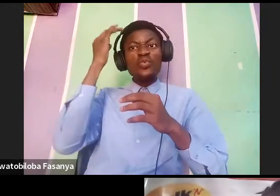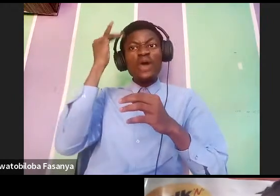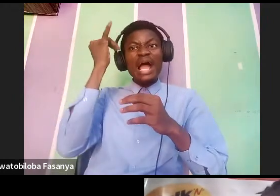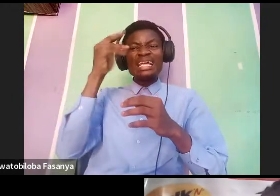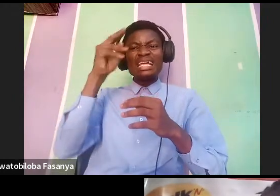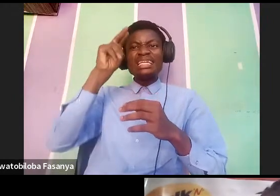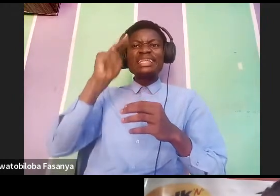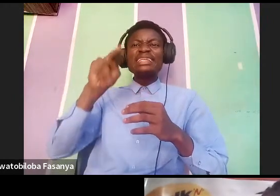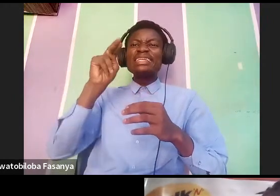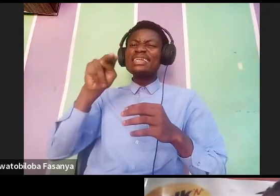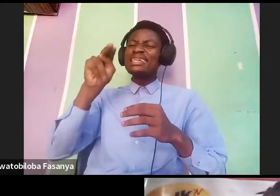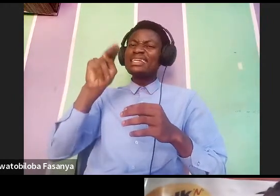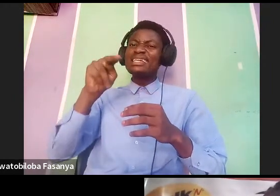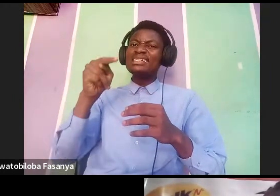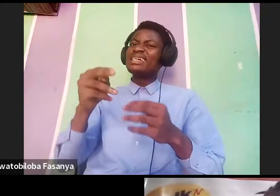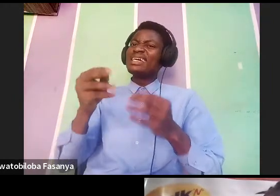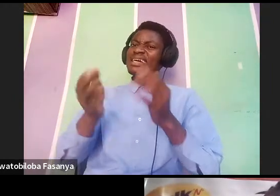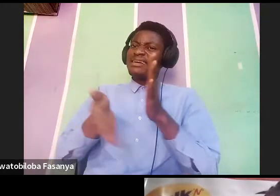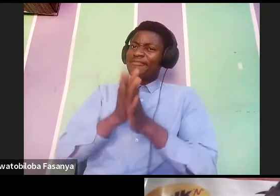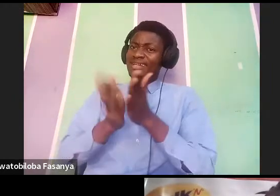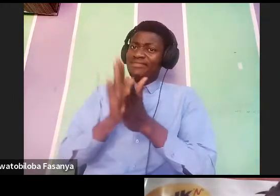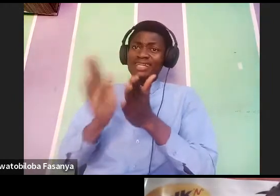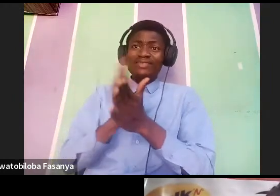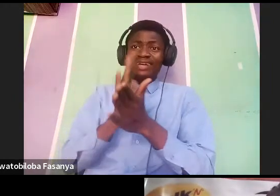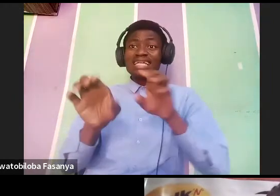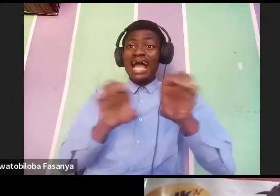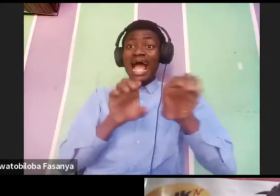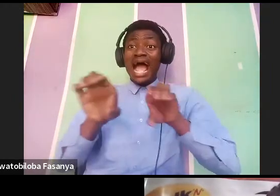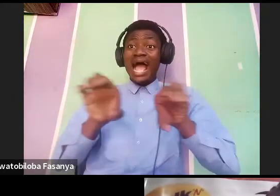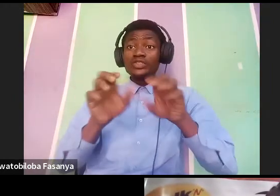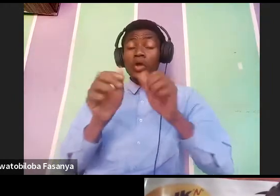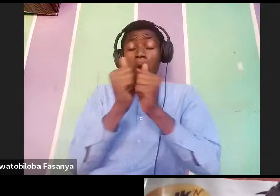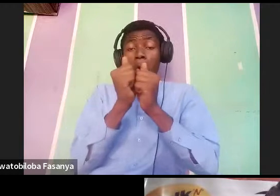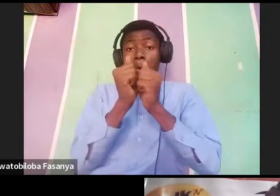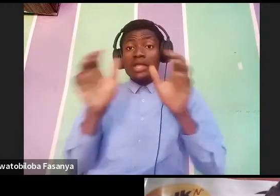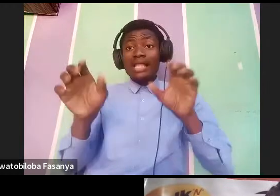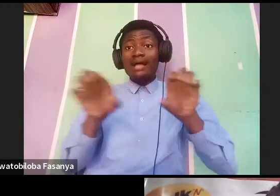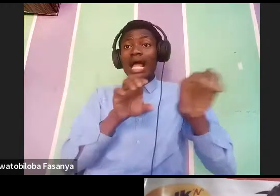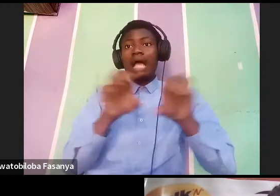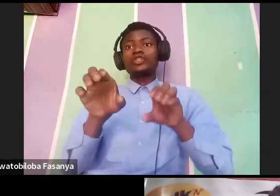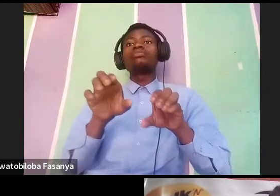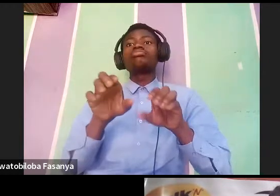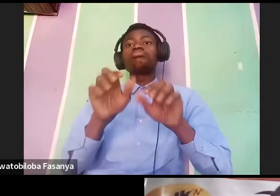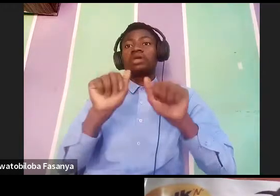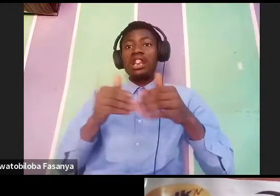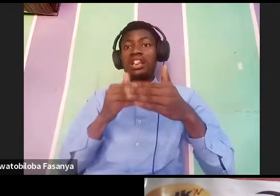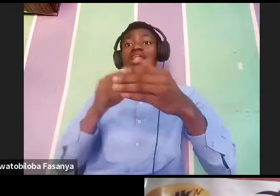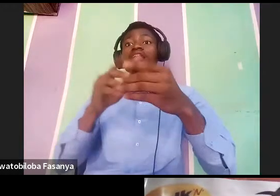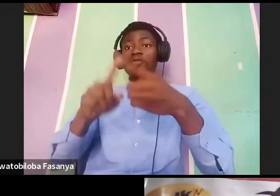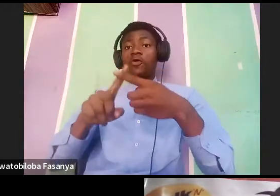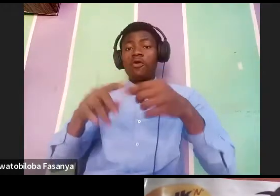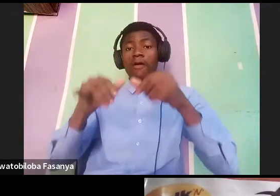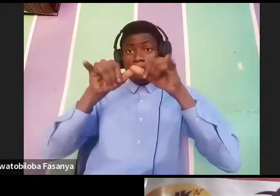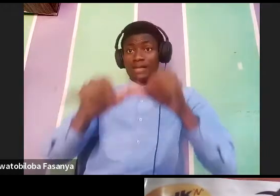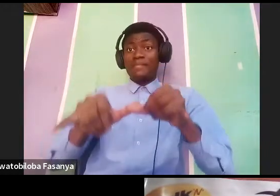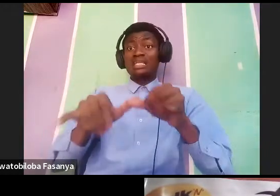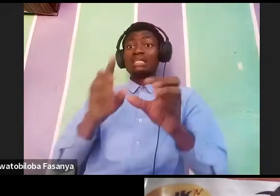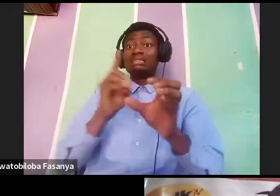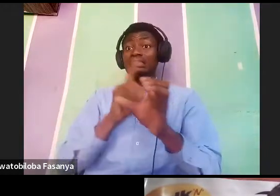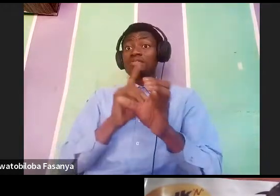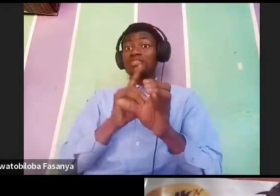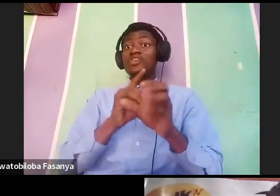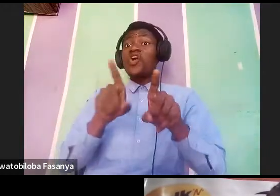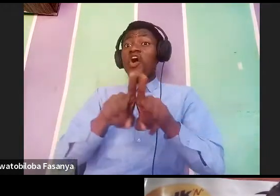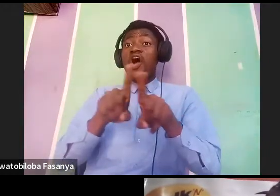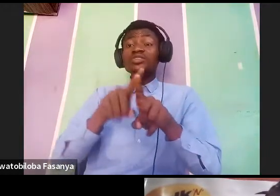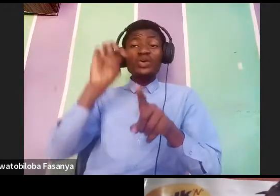be loss of life, there could be a form of permanent disability. Also, there could be loss of properties, as the case may be. But when we are talking about